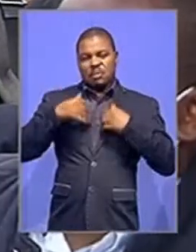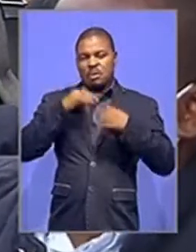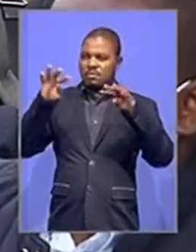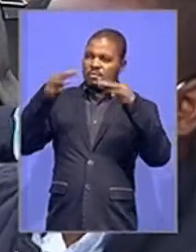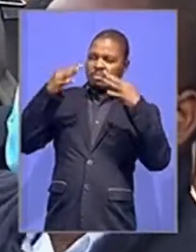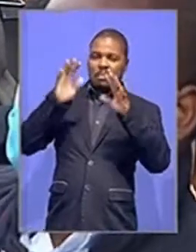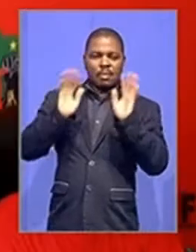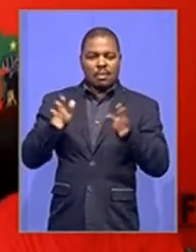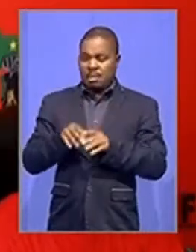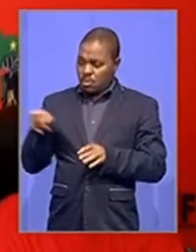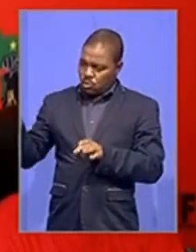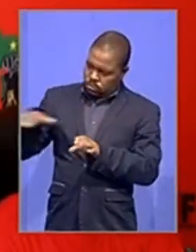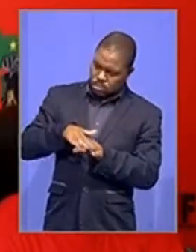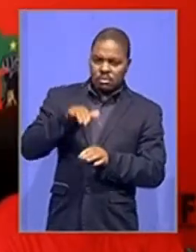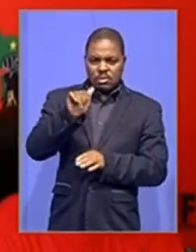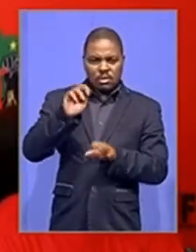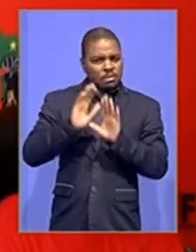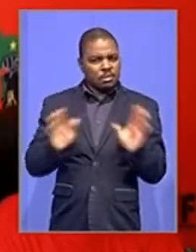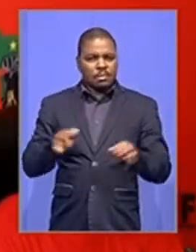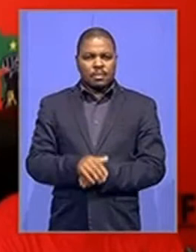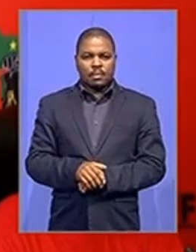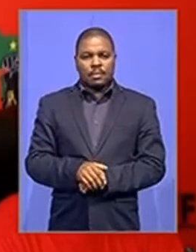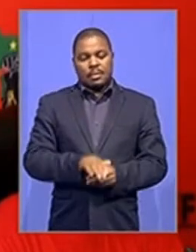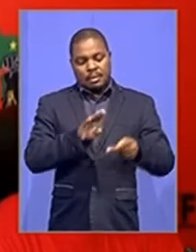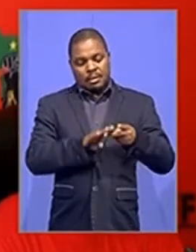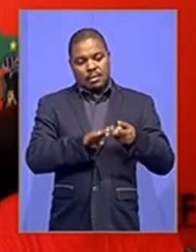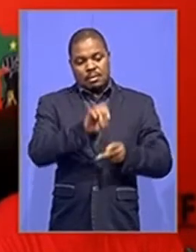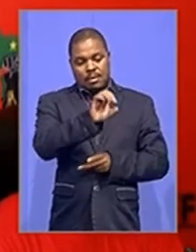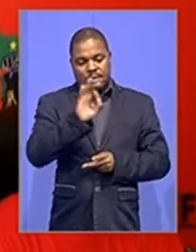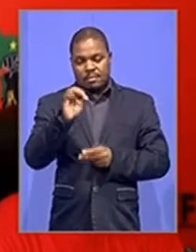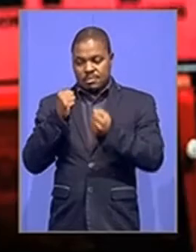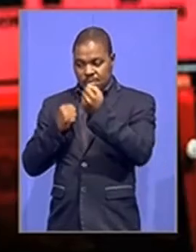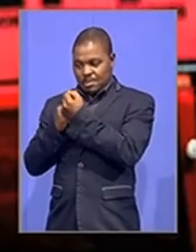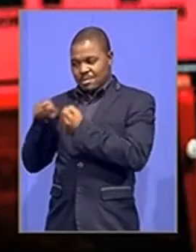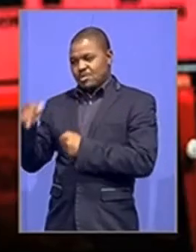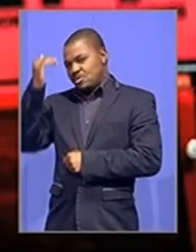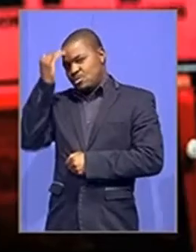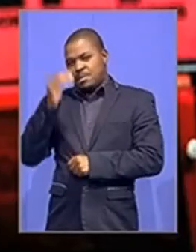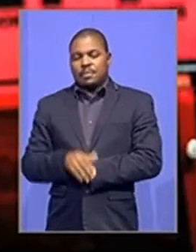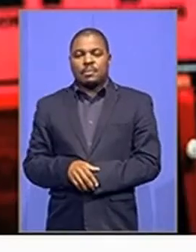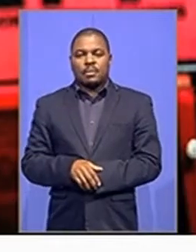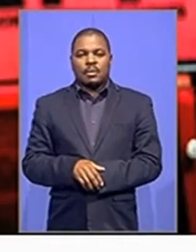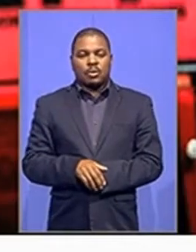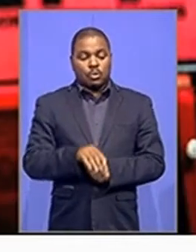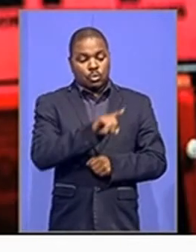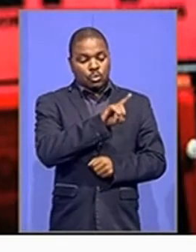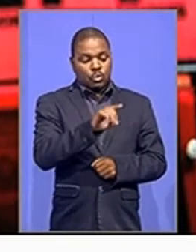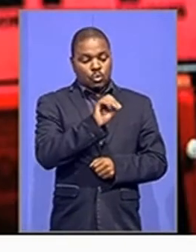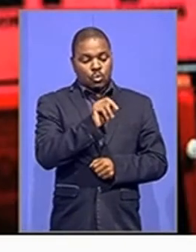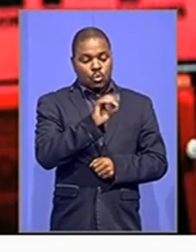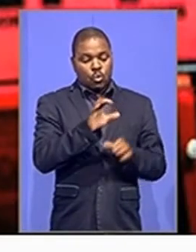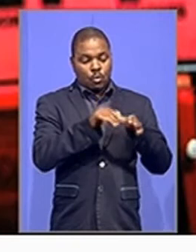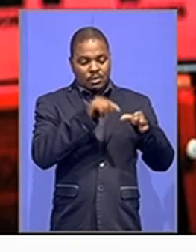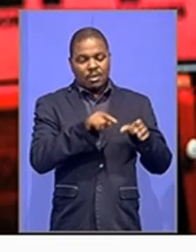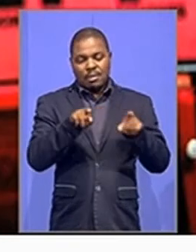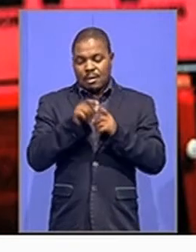of the ANC. Go bonala Zuma a bone ke monokeng go tswa go EFF. We know that the Zondo Commission seems to be a fictional